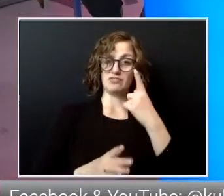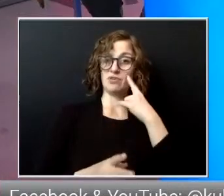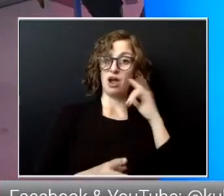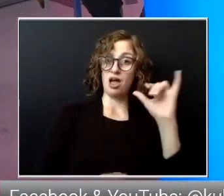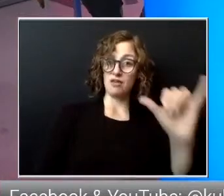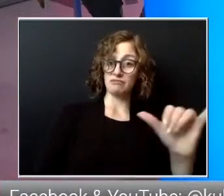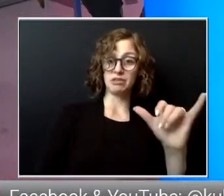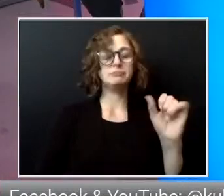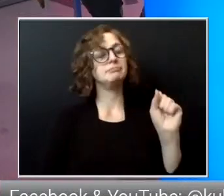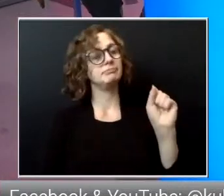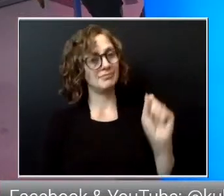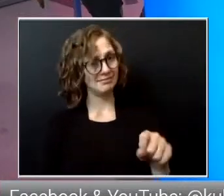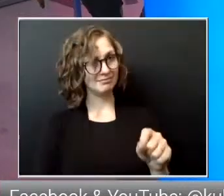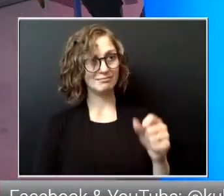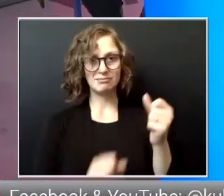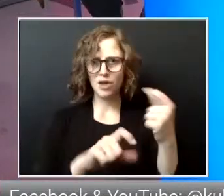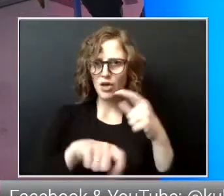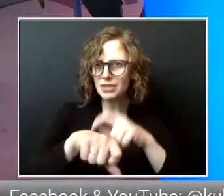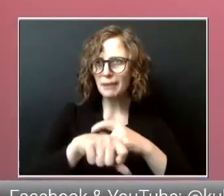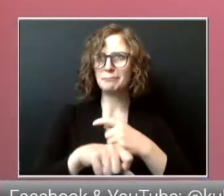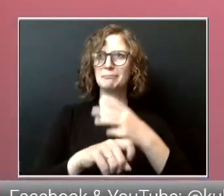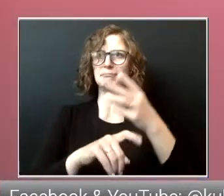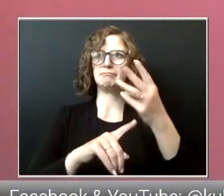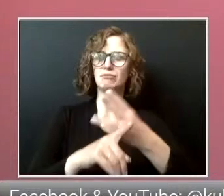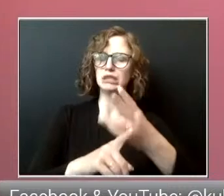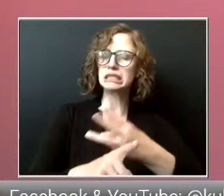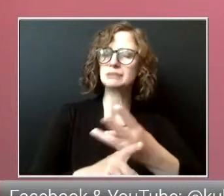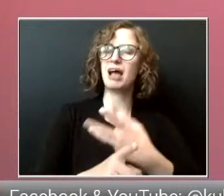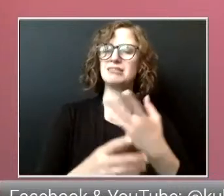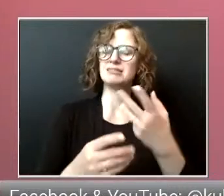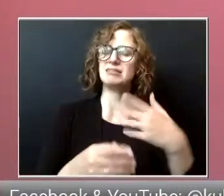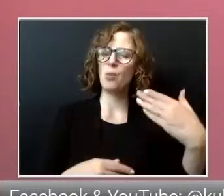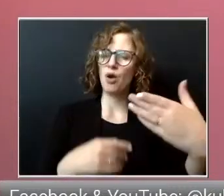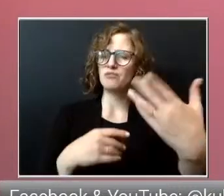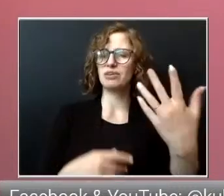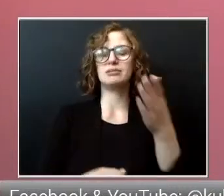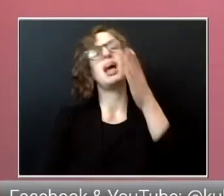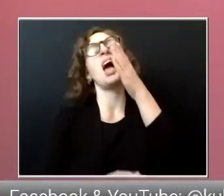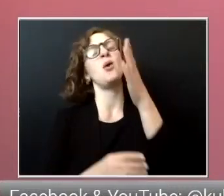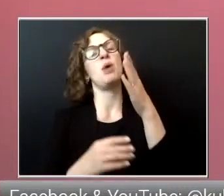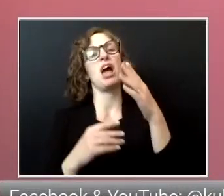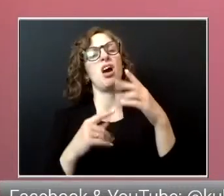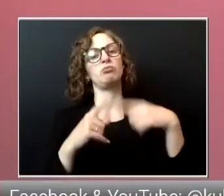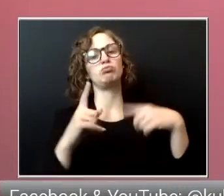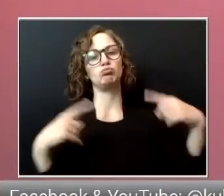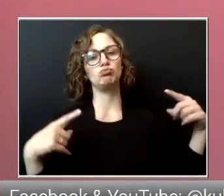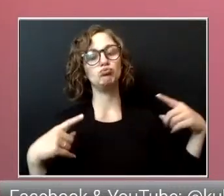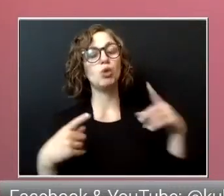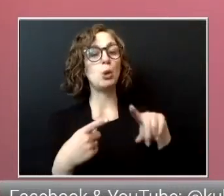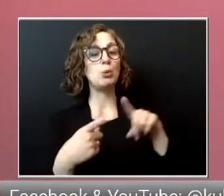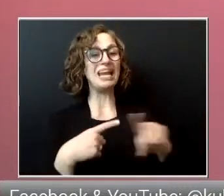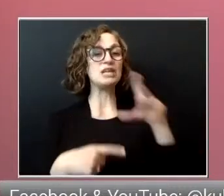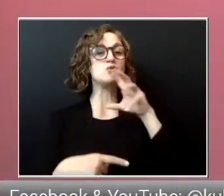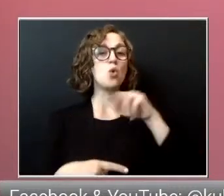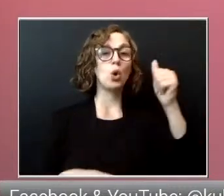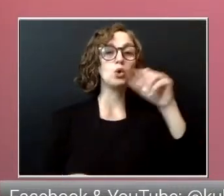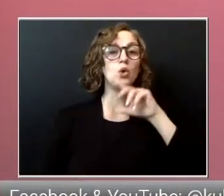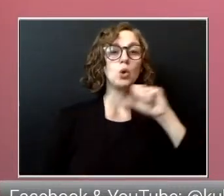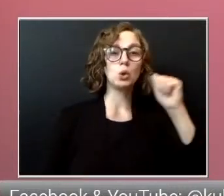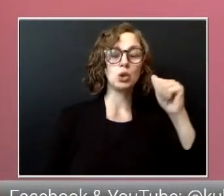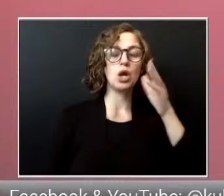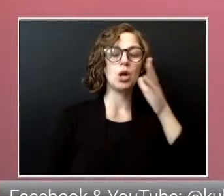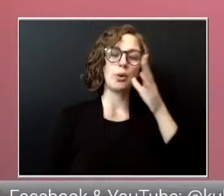6 months, how often? It's going to vary, and as he gets older, it will be less and less often, but Archie will